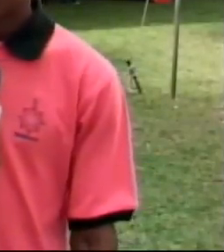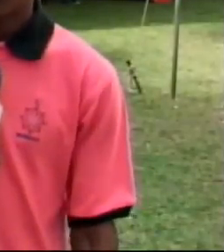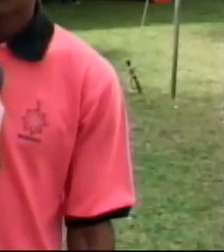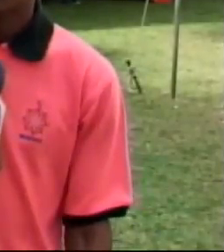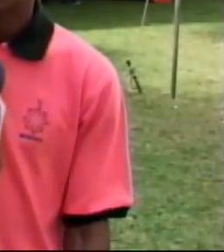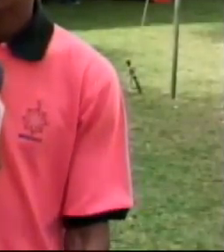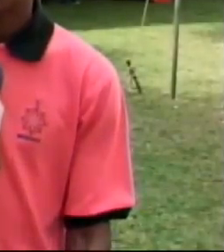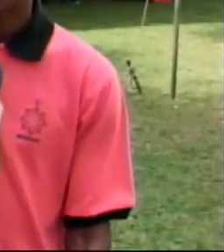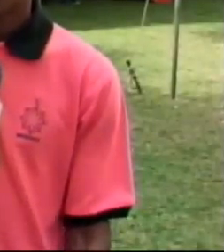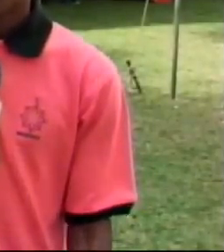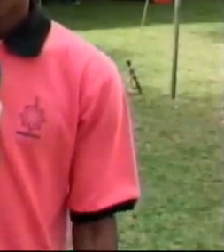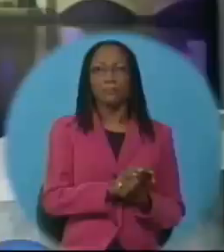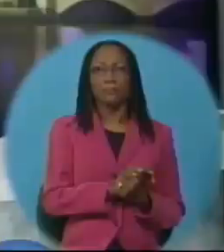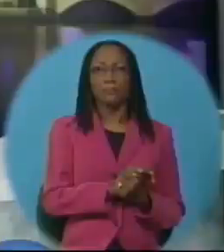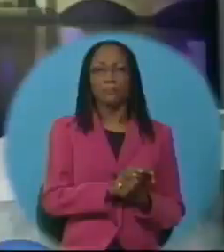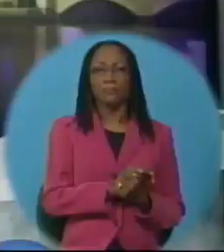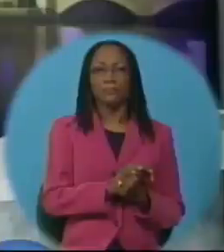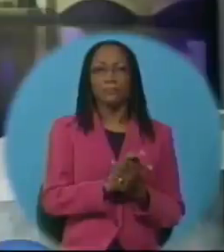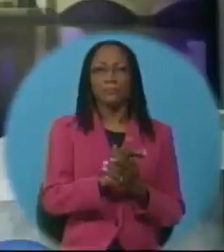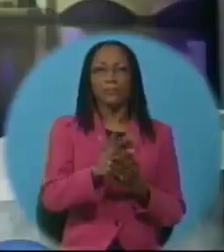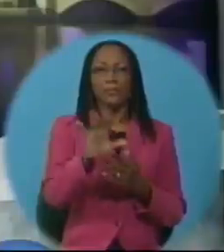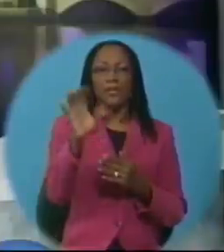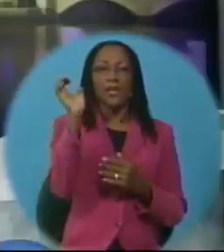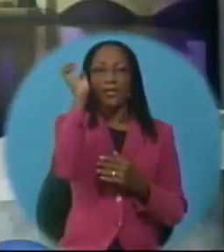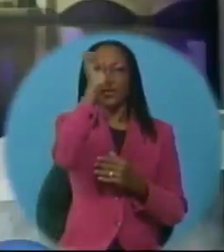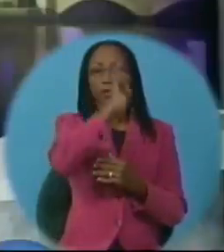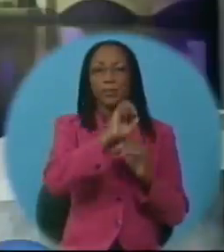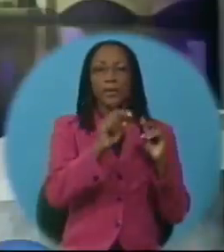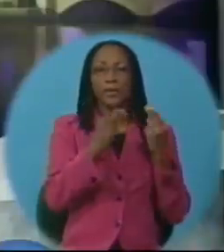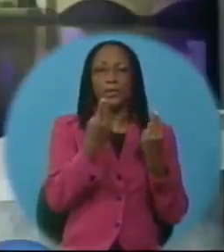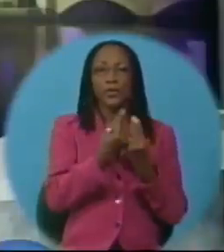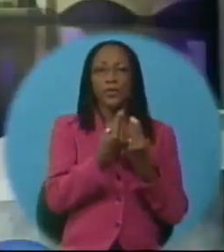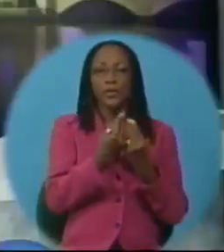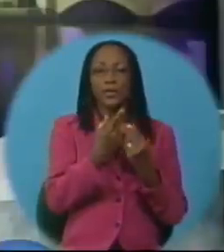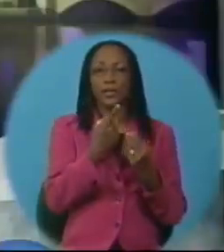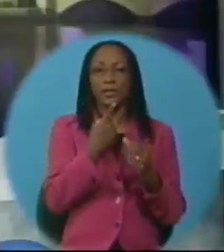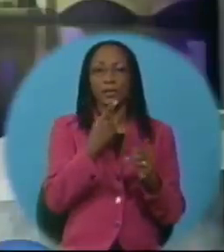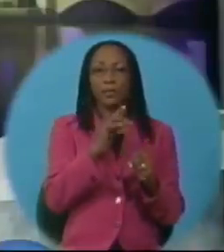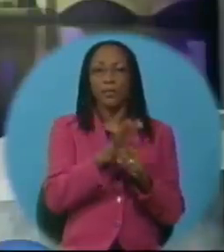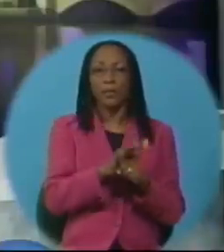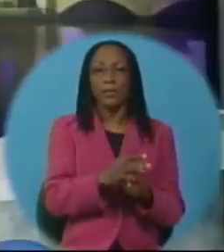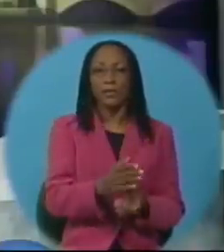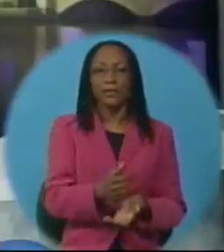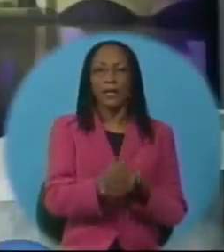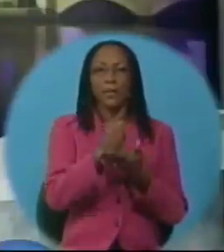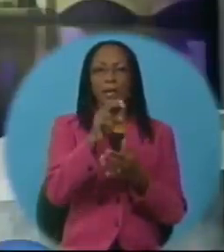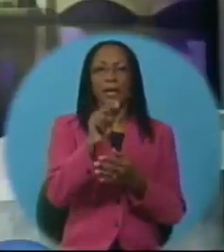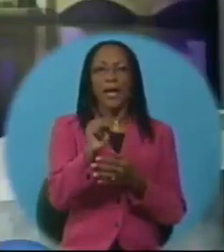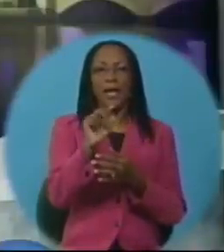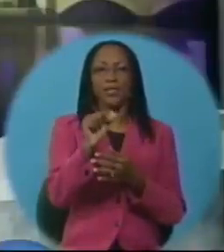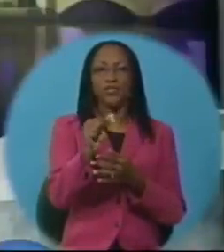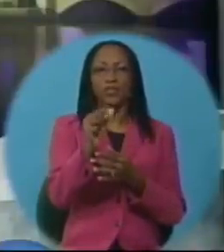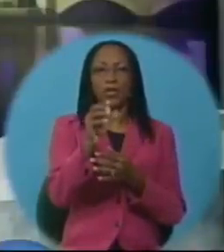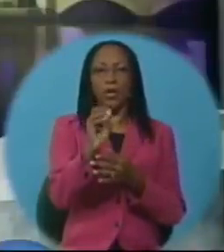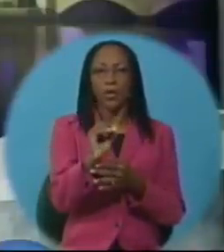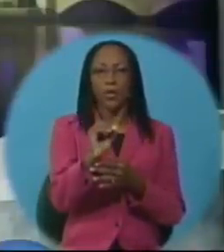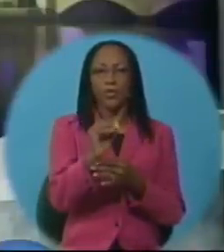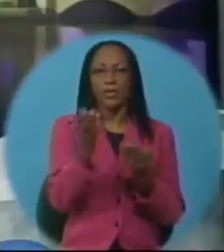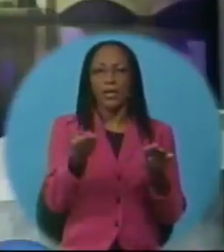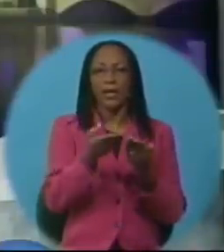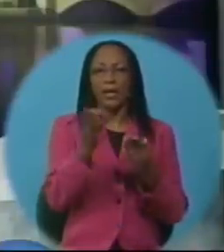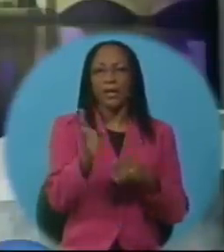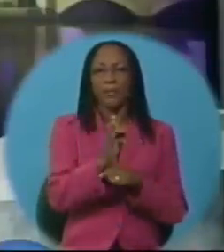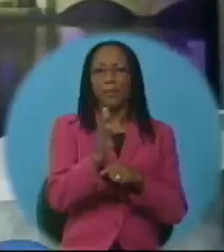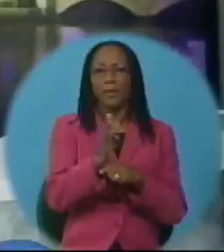have counseling here as well. The European Union is committed to assisting non-governmental entities. This